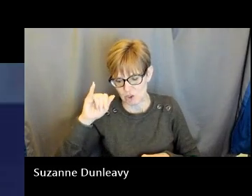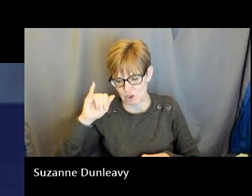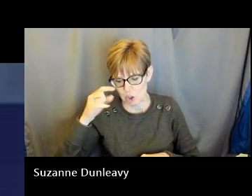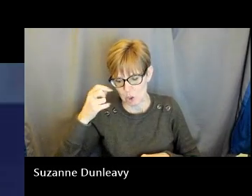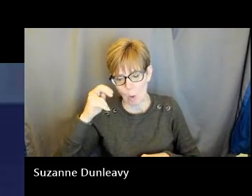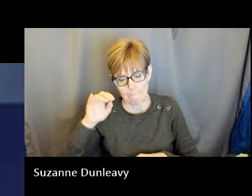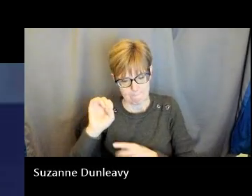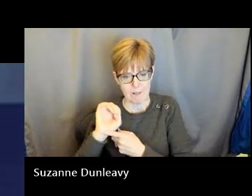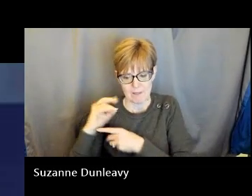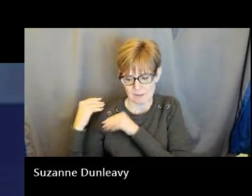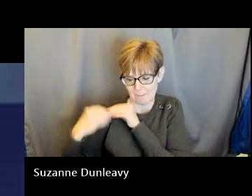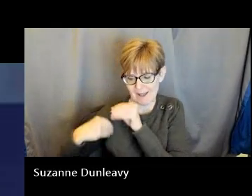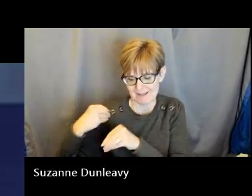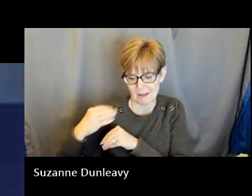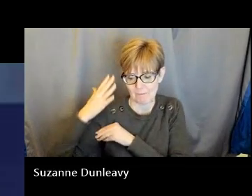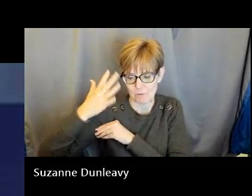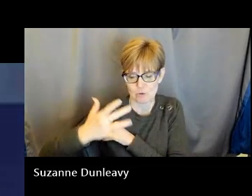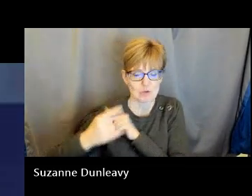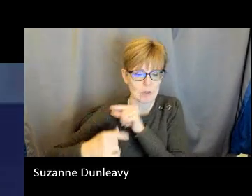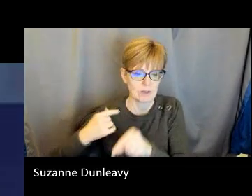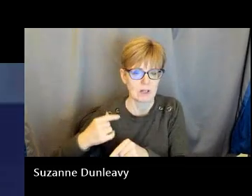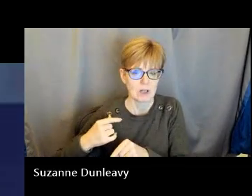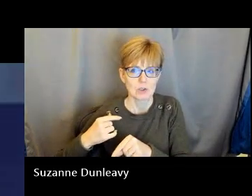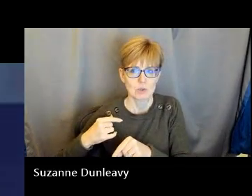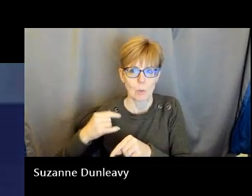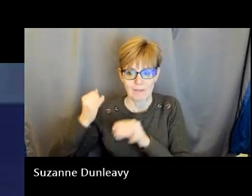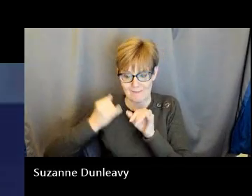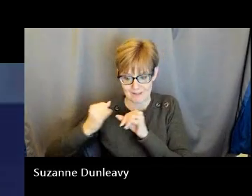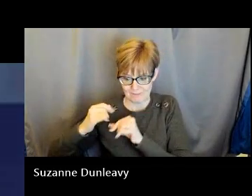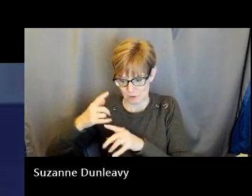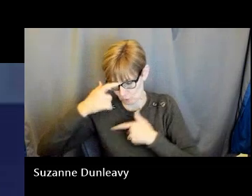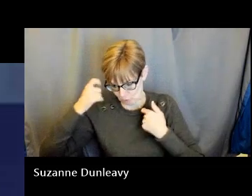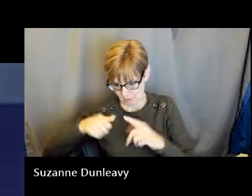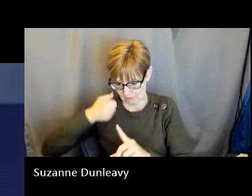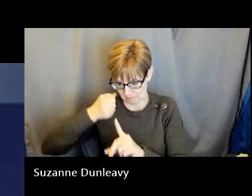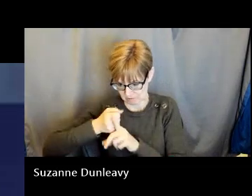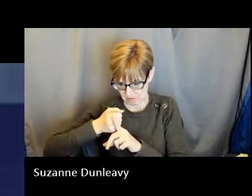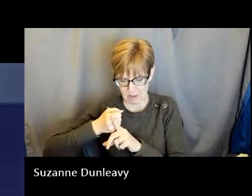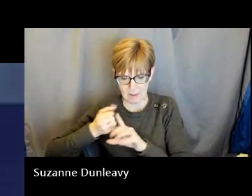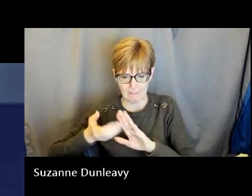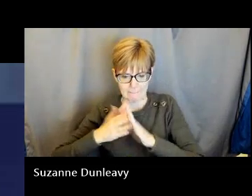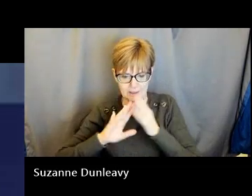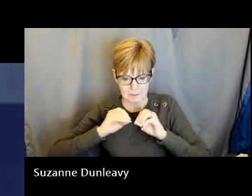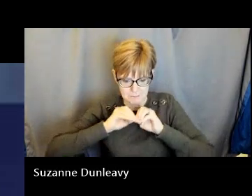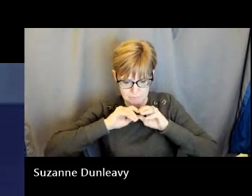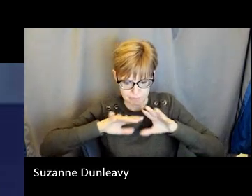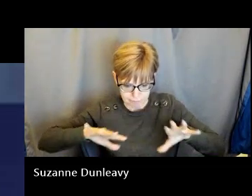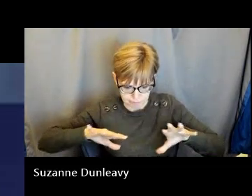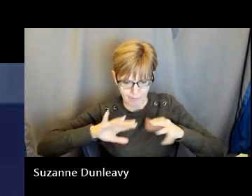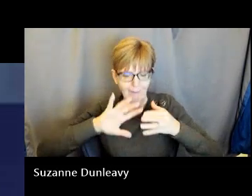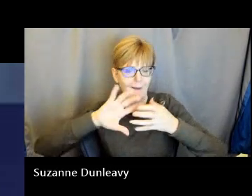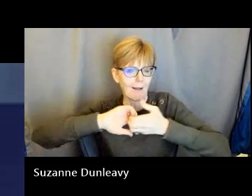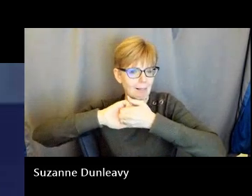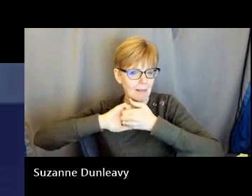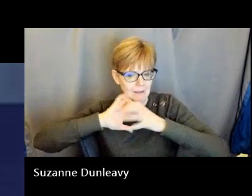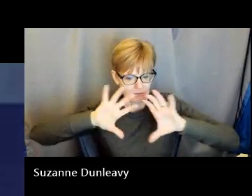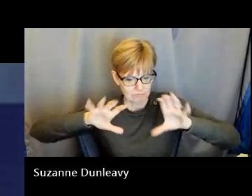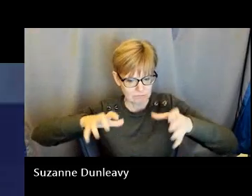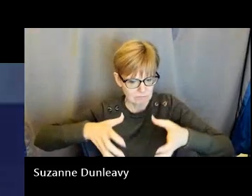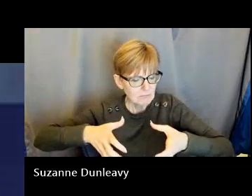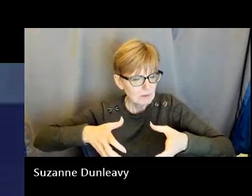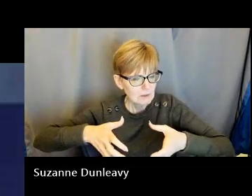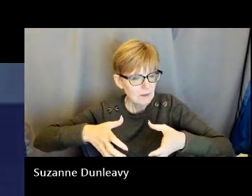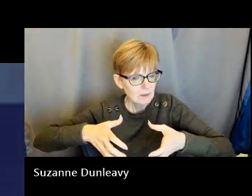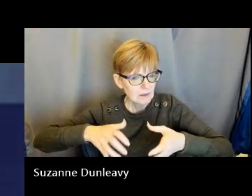Individual trauma then becomes collective as it affects a significant portion of the community. It becomes compounded